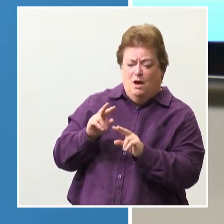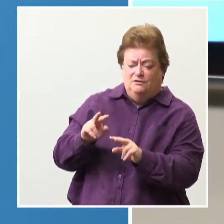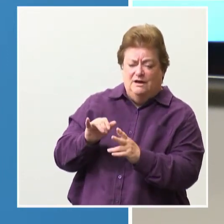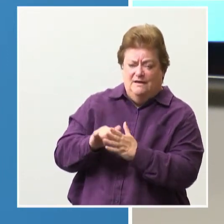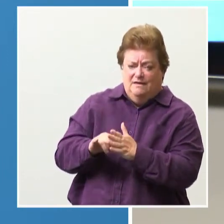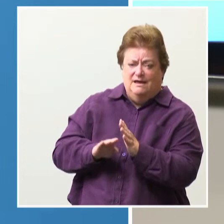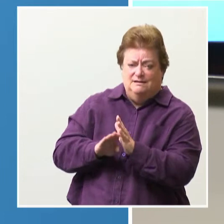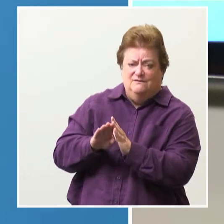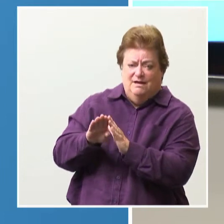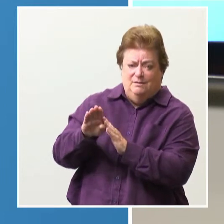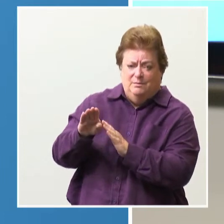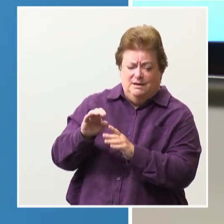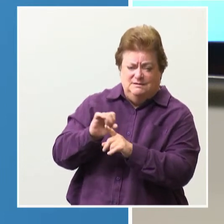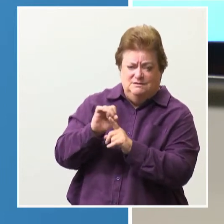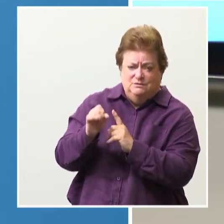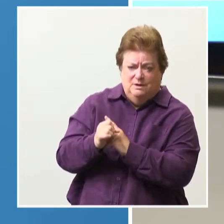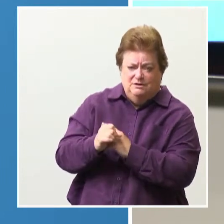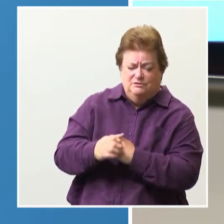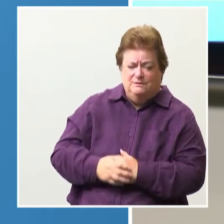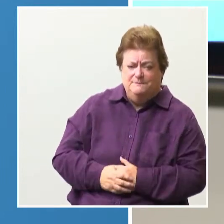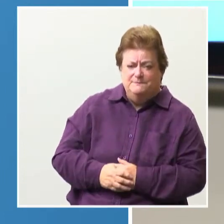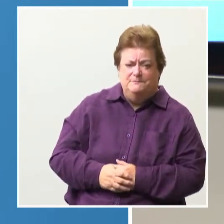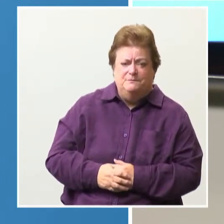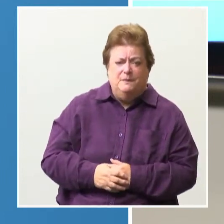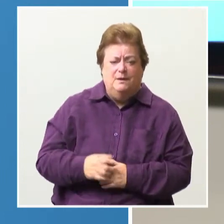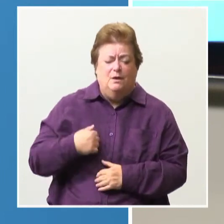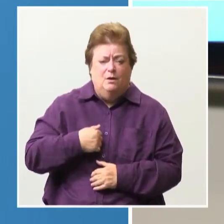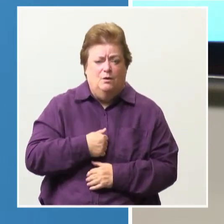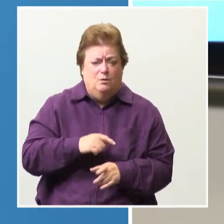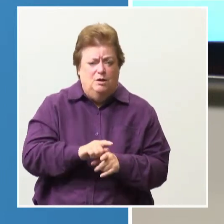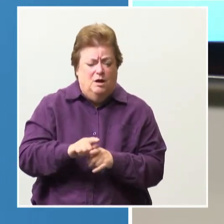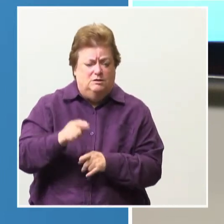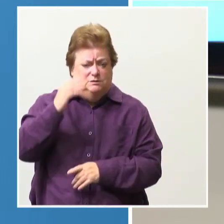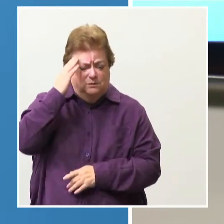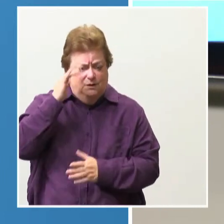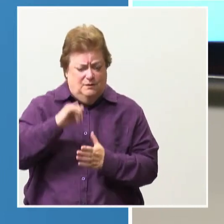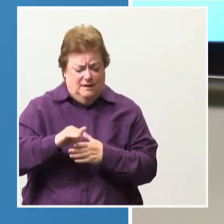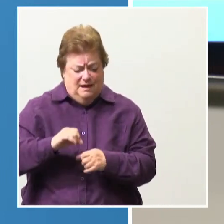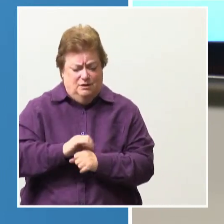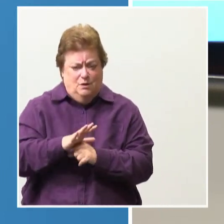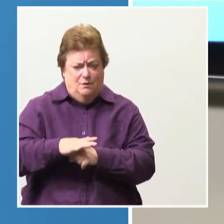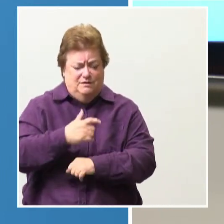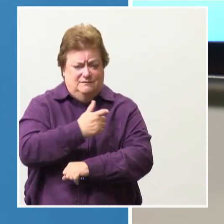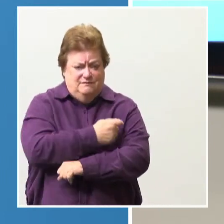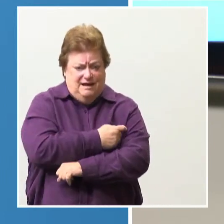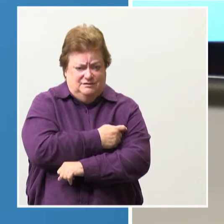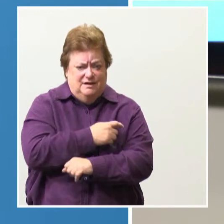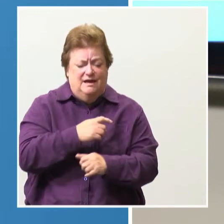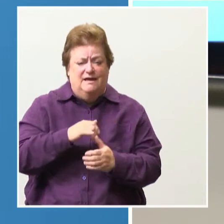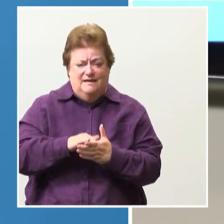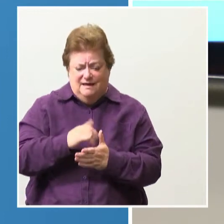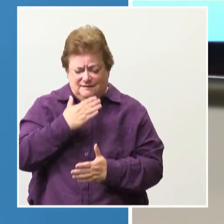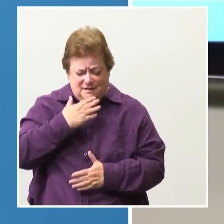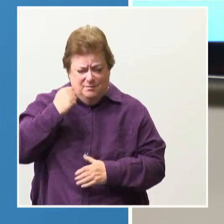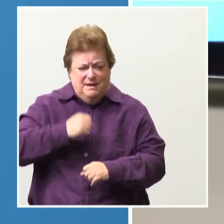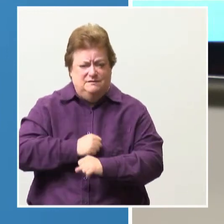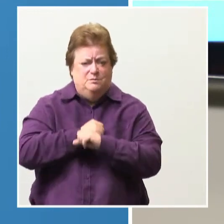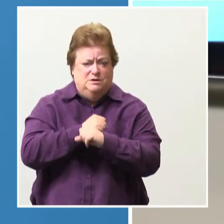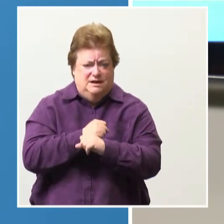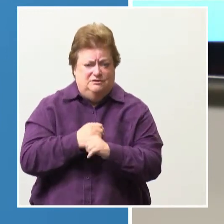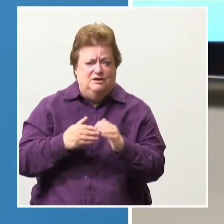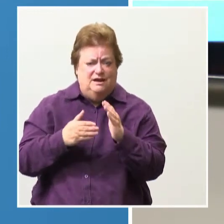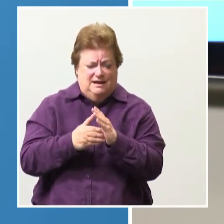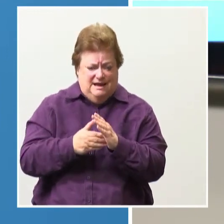developing situation. What we also know is that COVID-19 vaccine offers the best protection against the